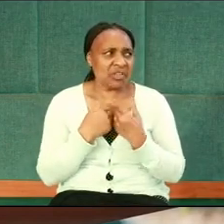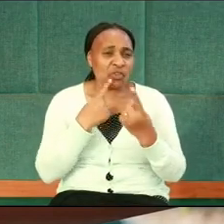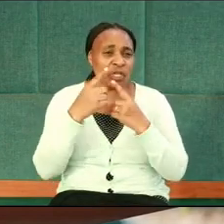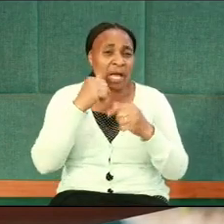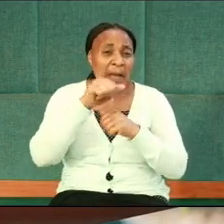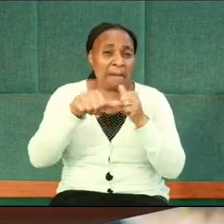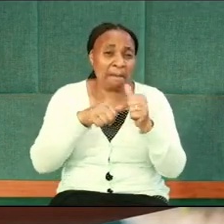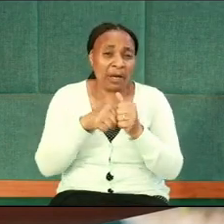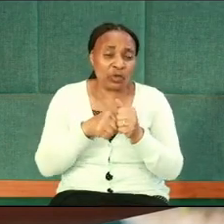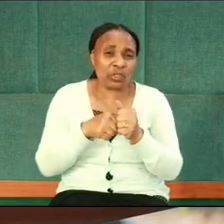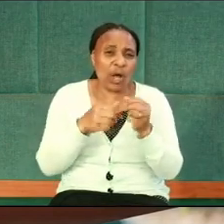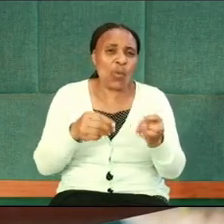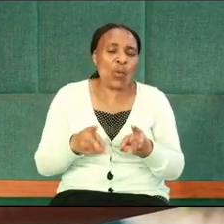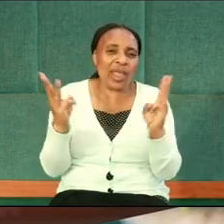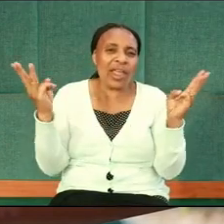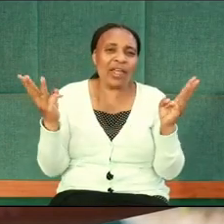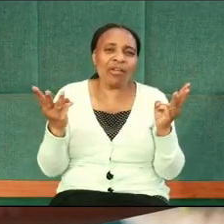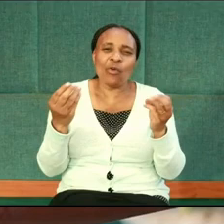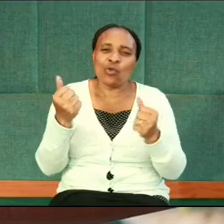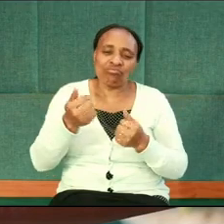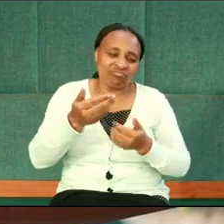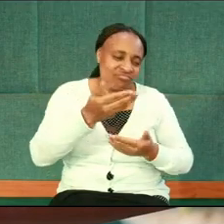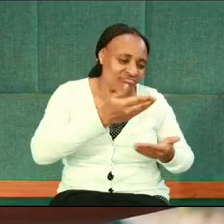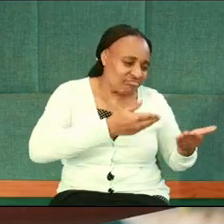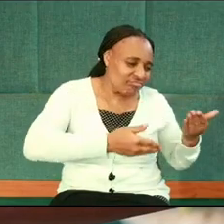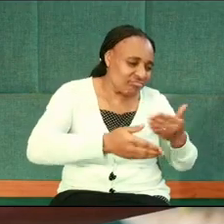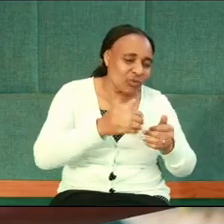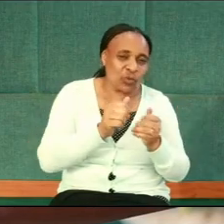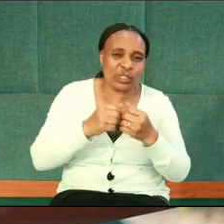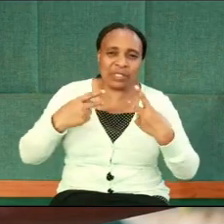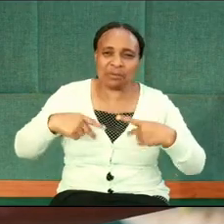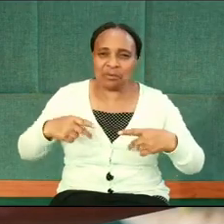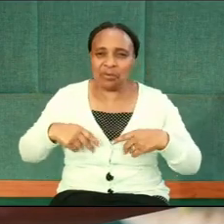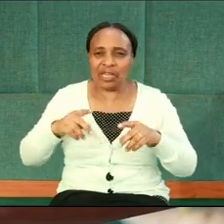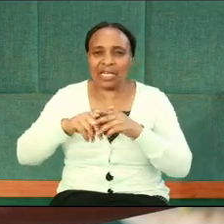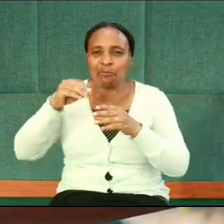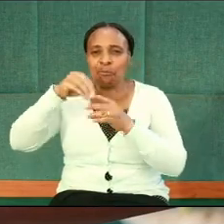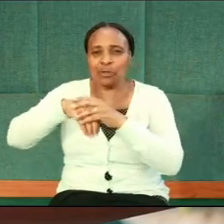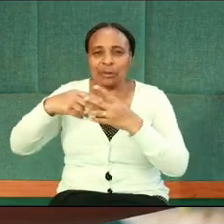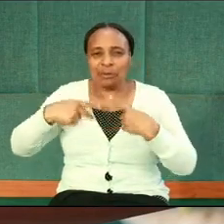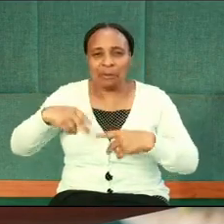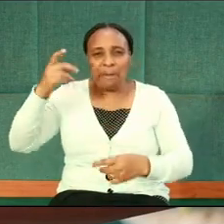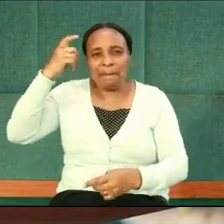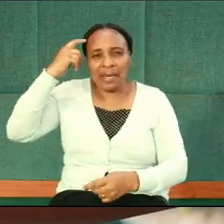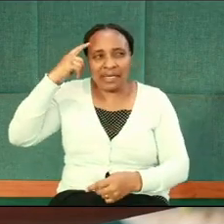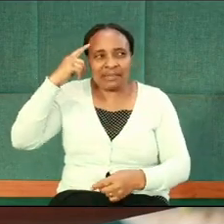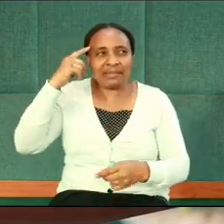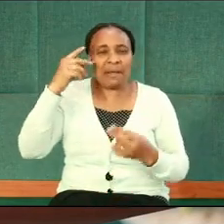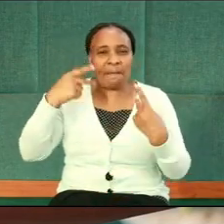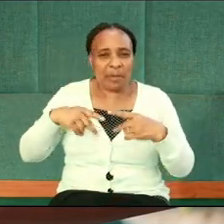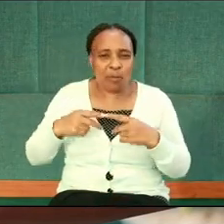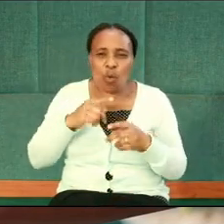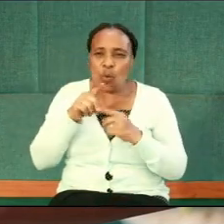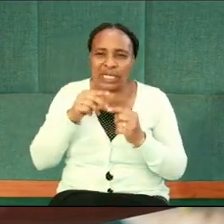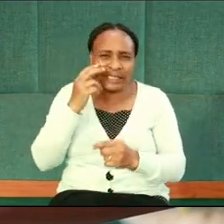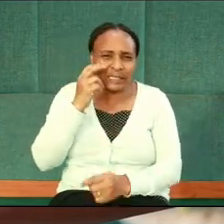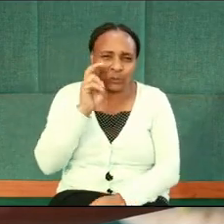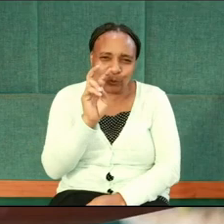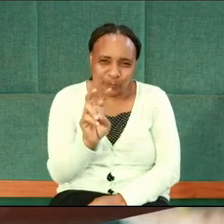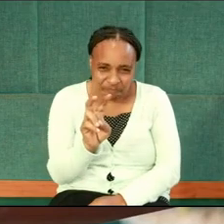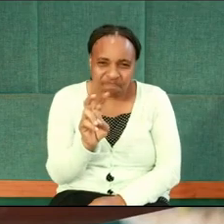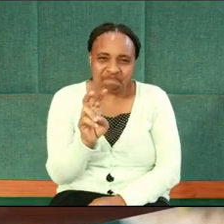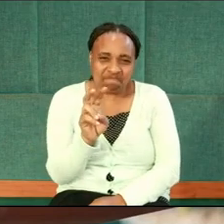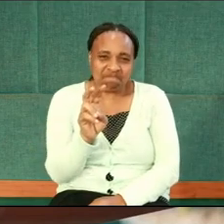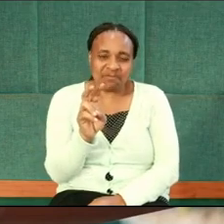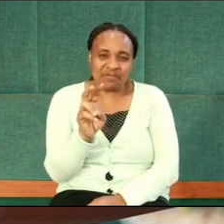had been, you know, there's a way you socialize people and you are put in the people's minds that there are people, when they look at you, you are likely